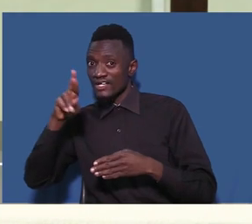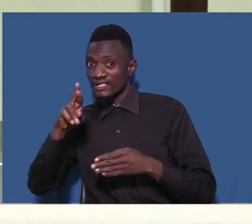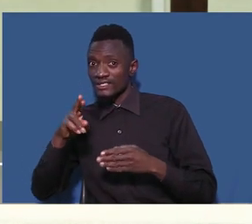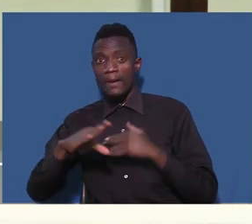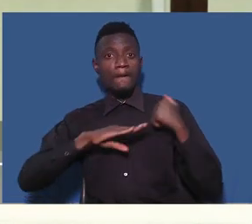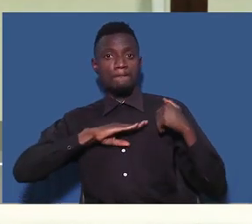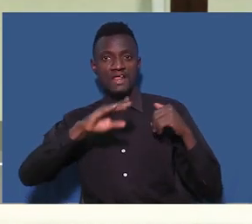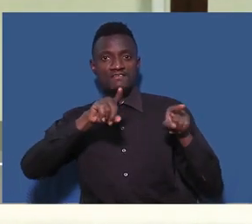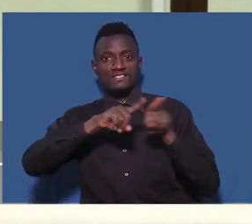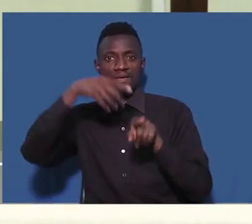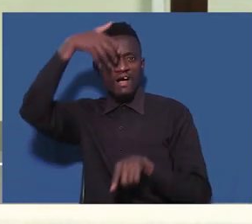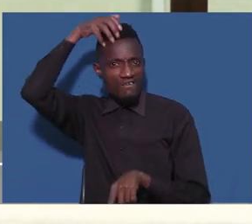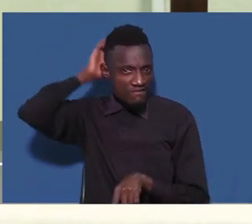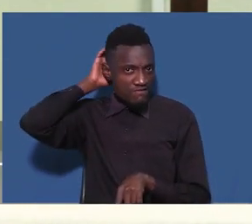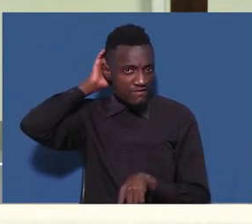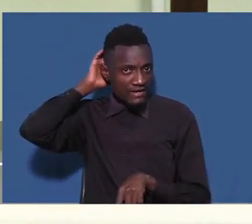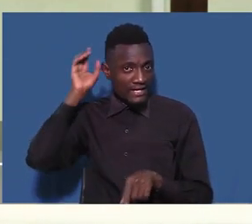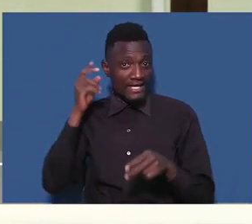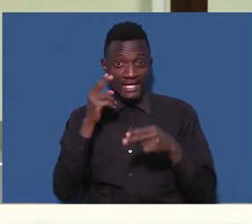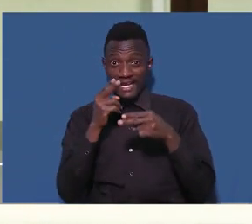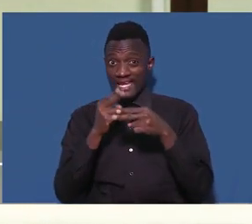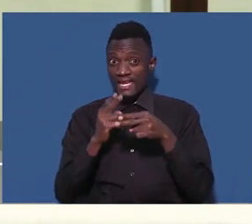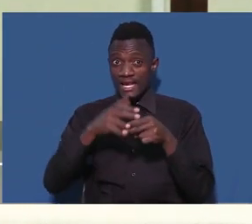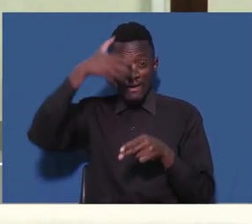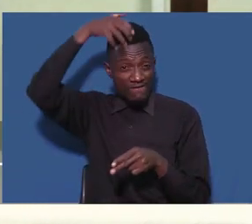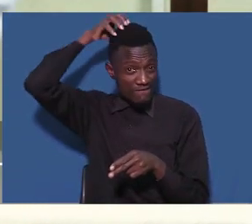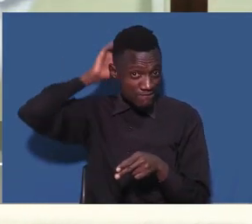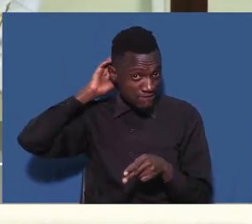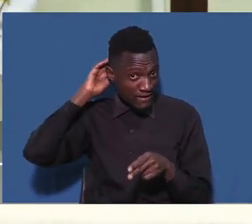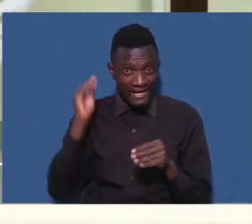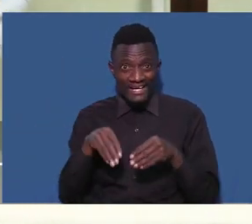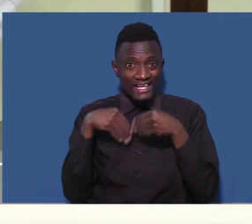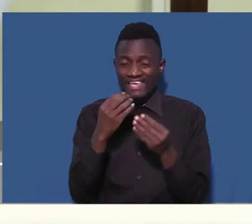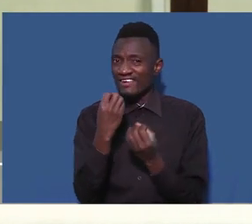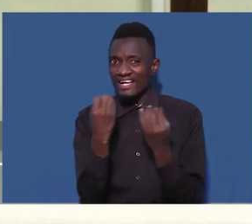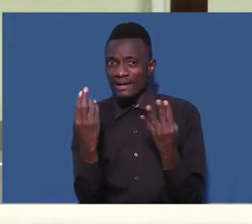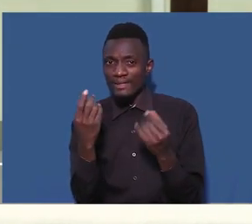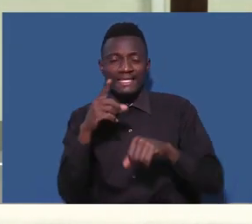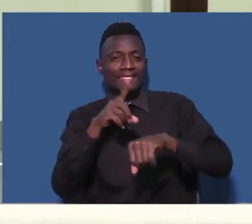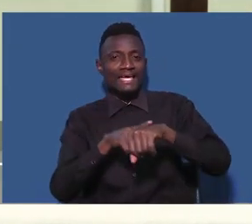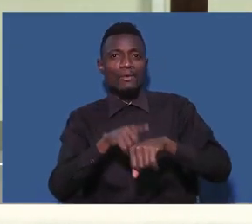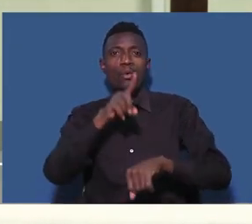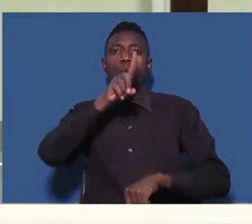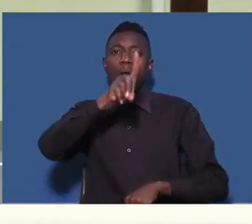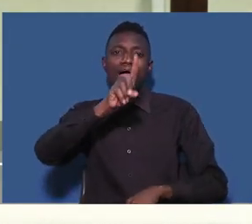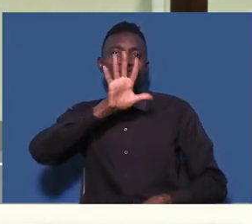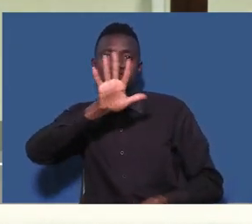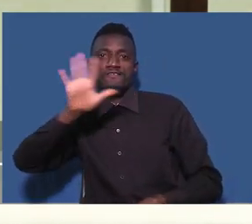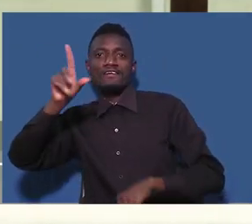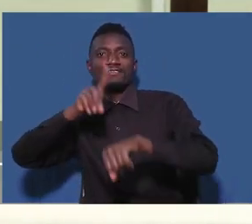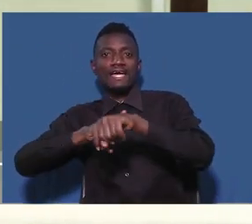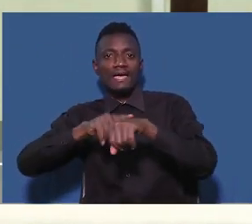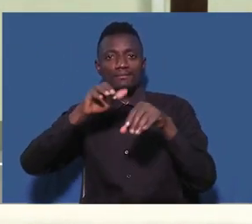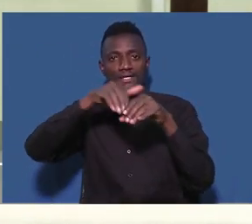mentioned 155 times in the Bible alone. Now, maybe you're reading this today, but I want to